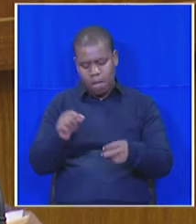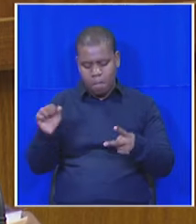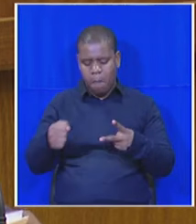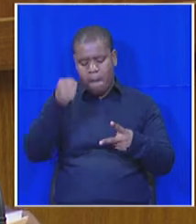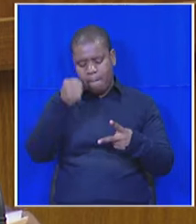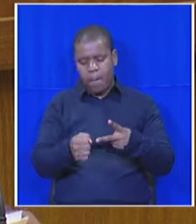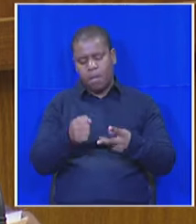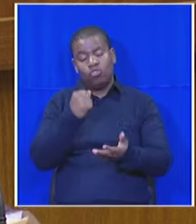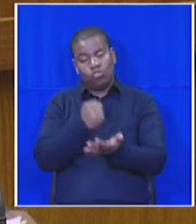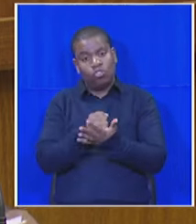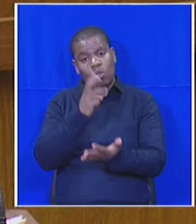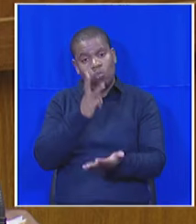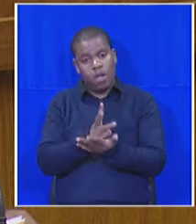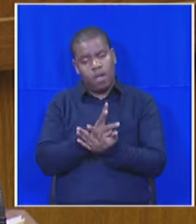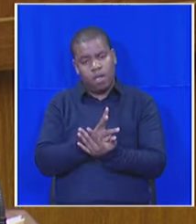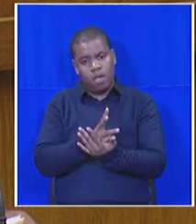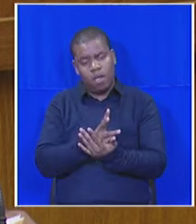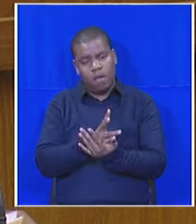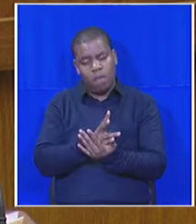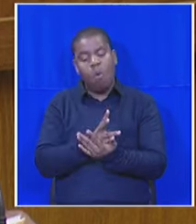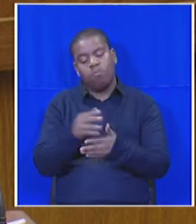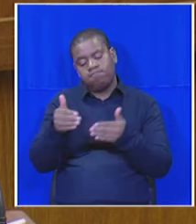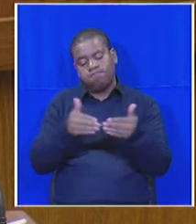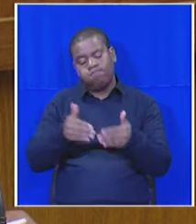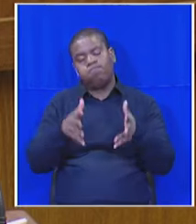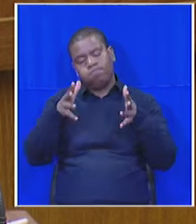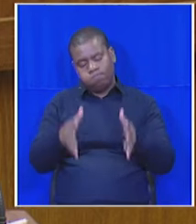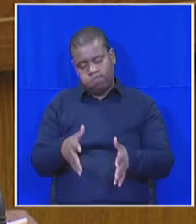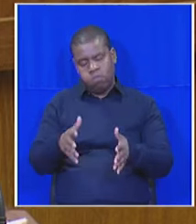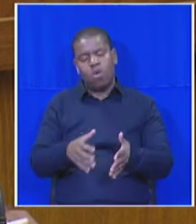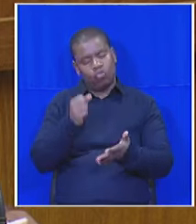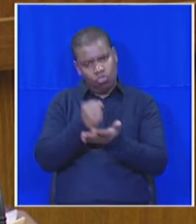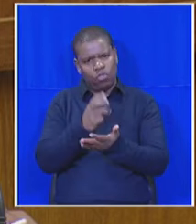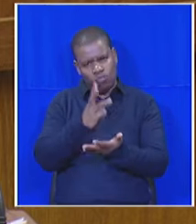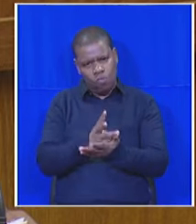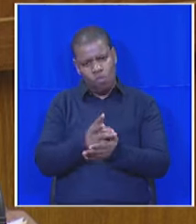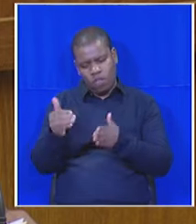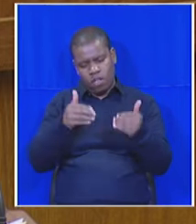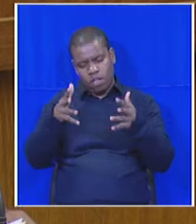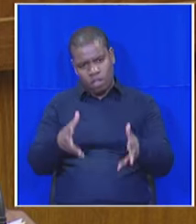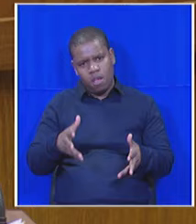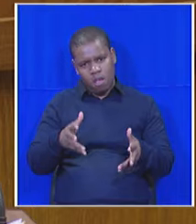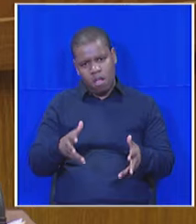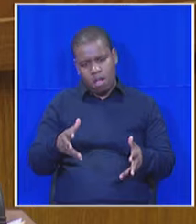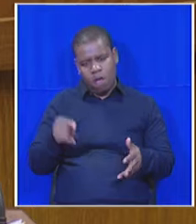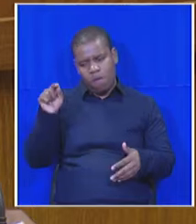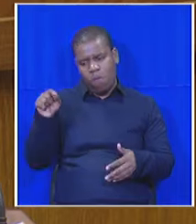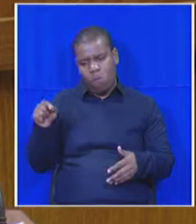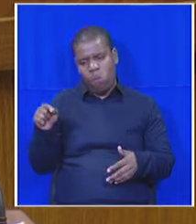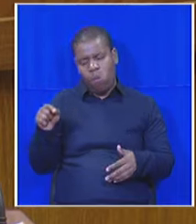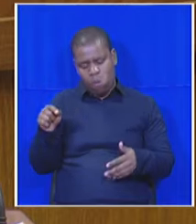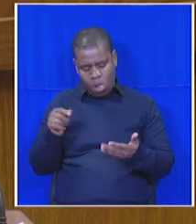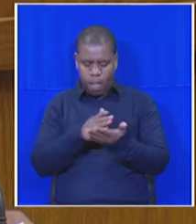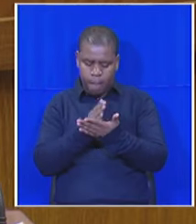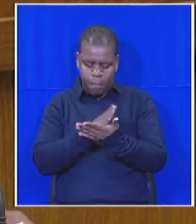of social facilitators, I nearly said social workers, social facilitators, who would be in the